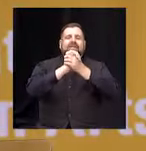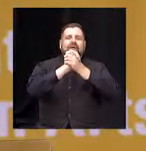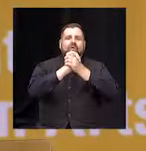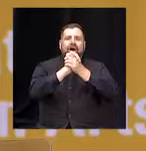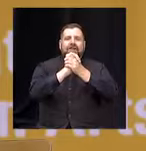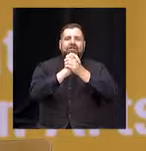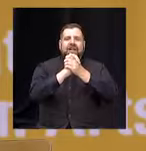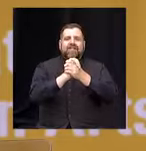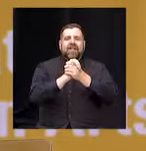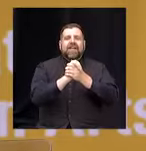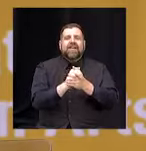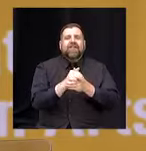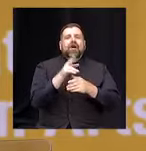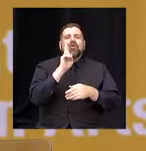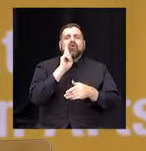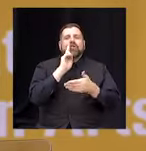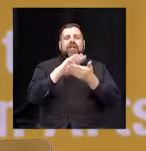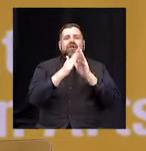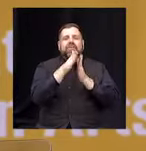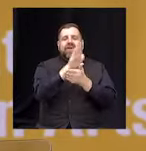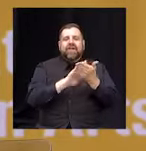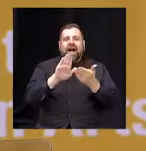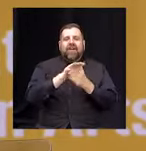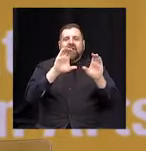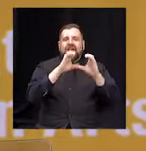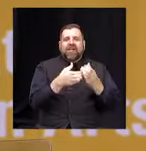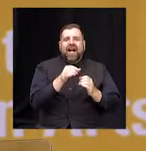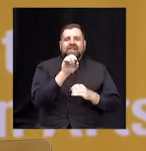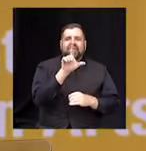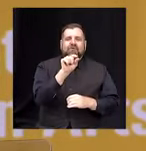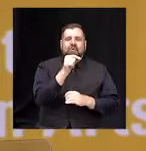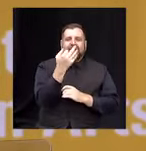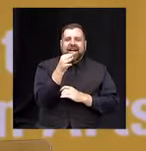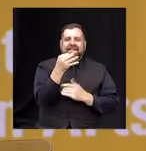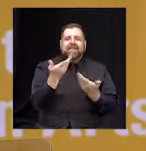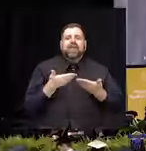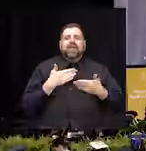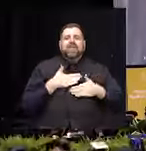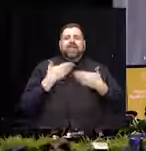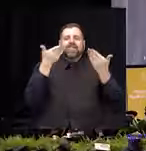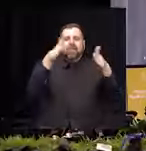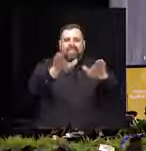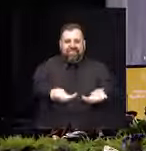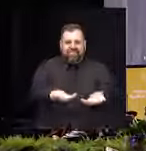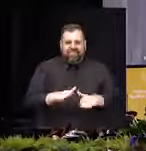Congratulations, Houston Community College, Class of 2019. Please be seated.